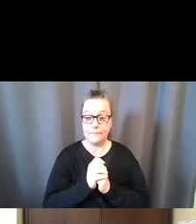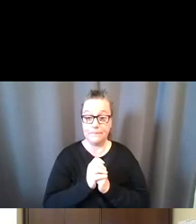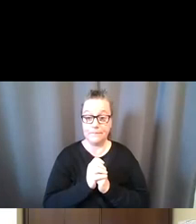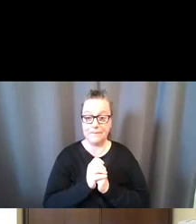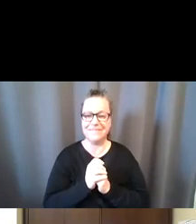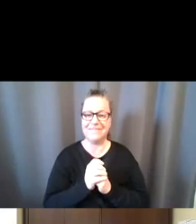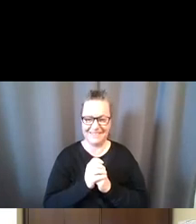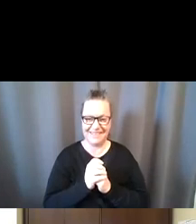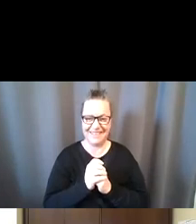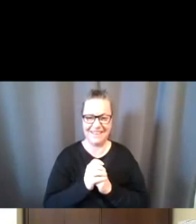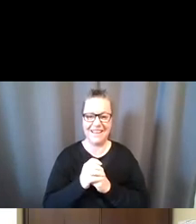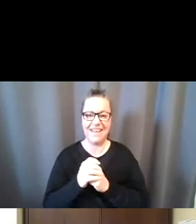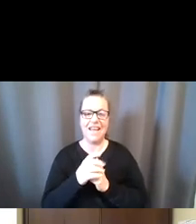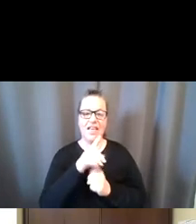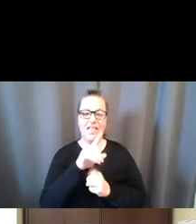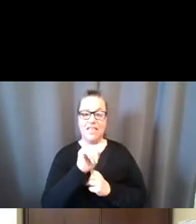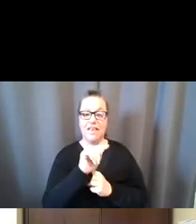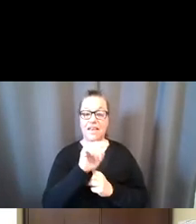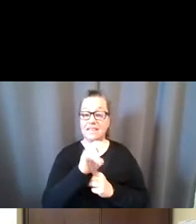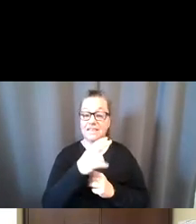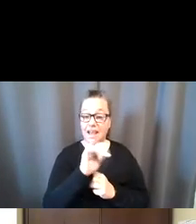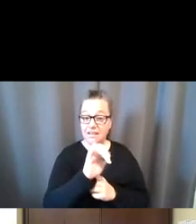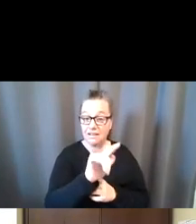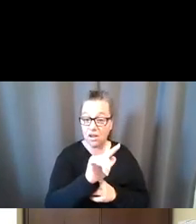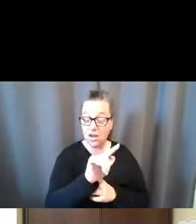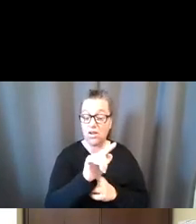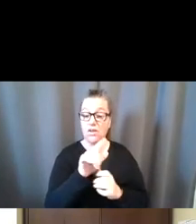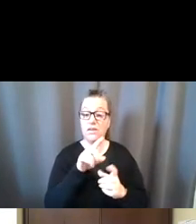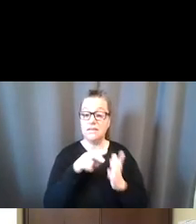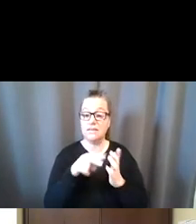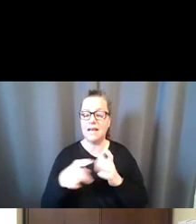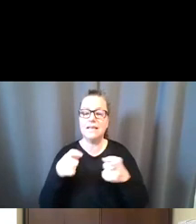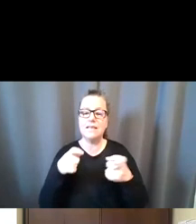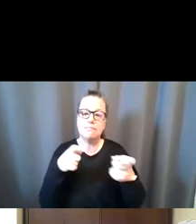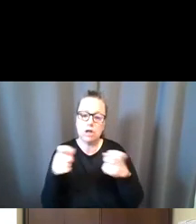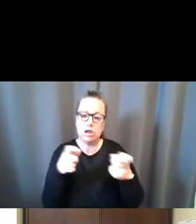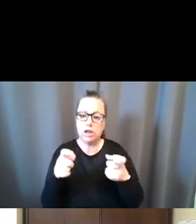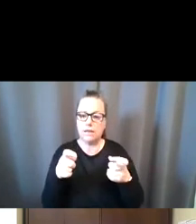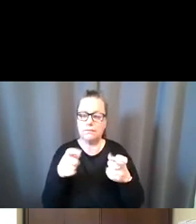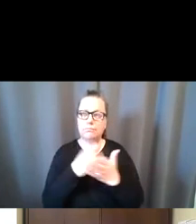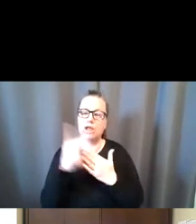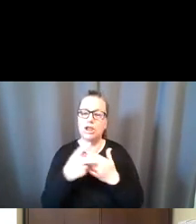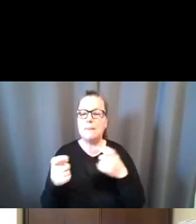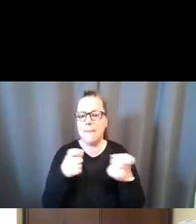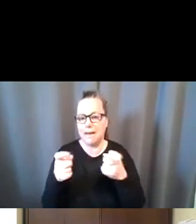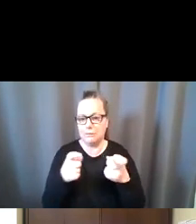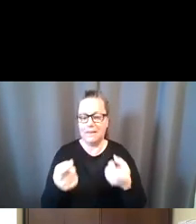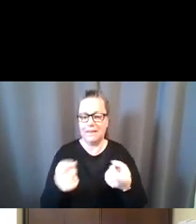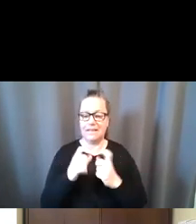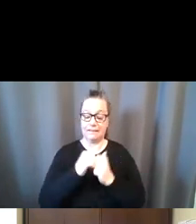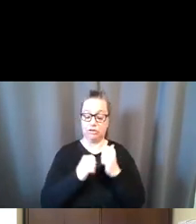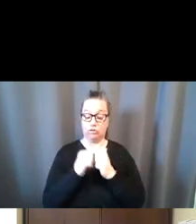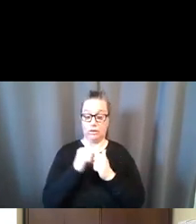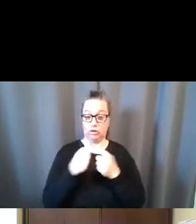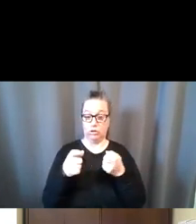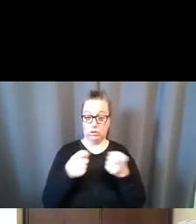There we go. The technical side then is executed by project management. It gives us the structure to manage the cost, time,